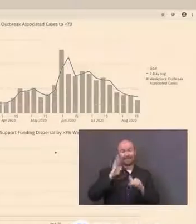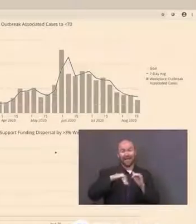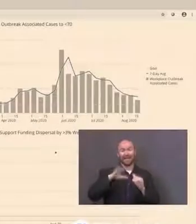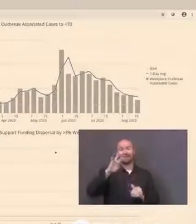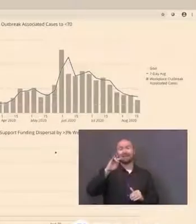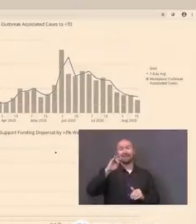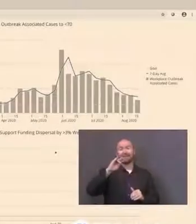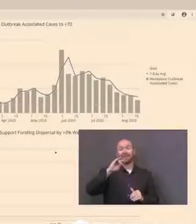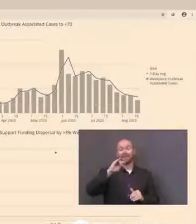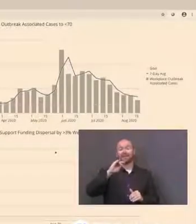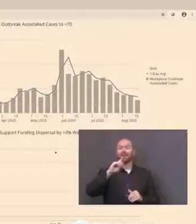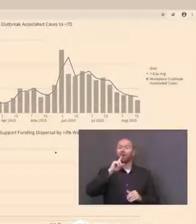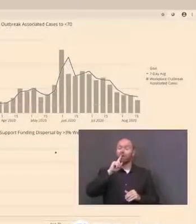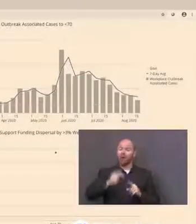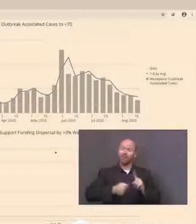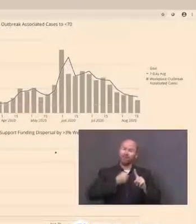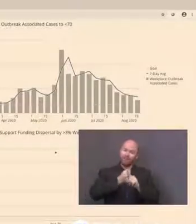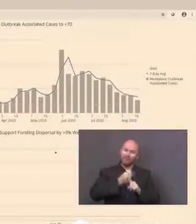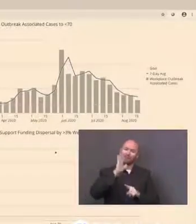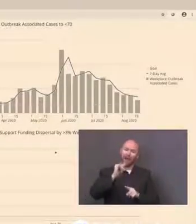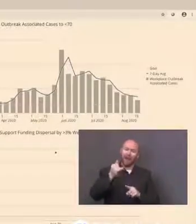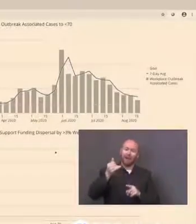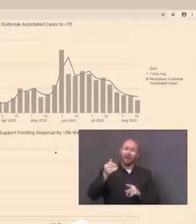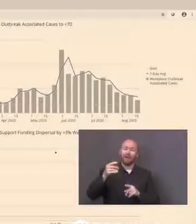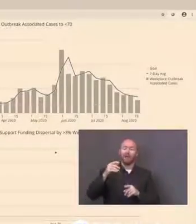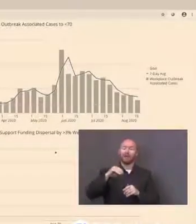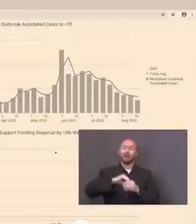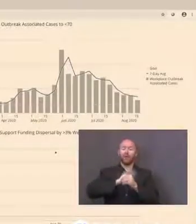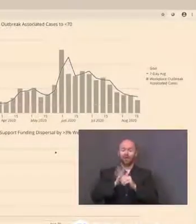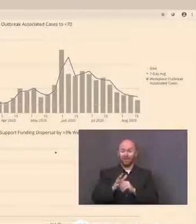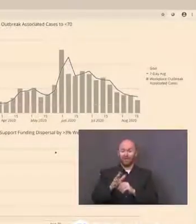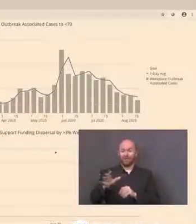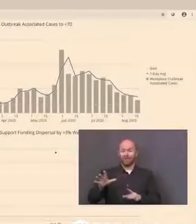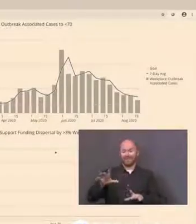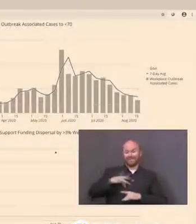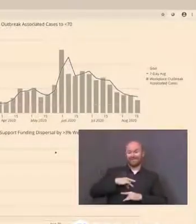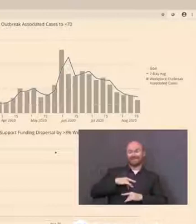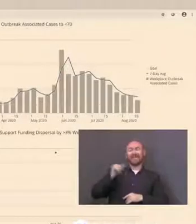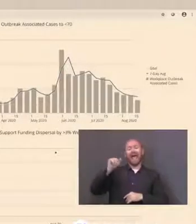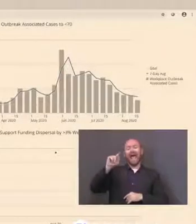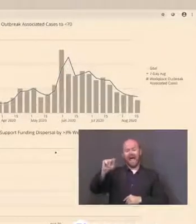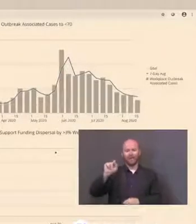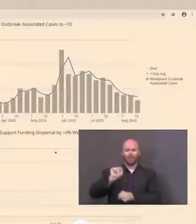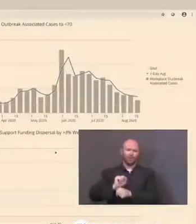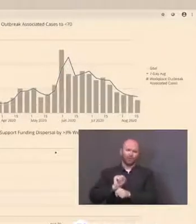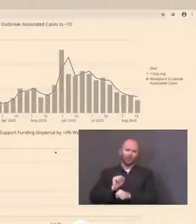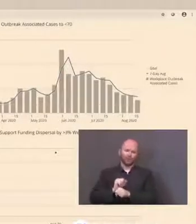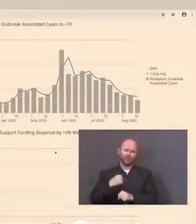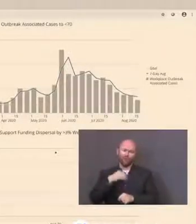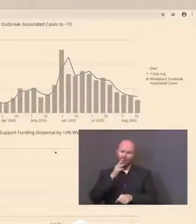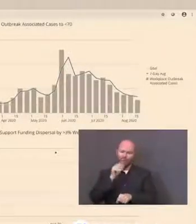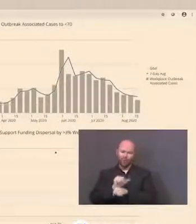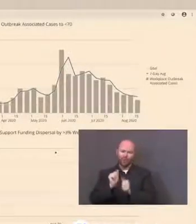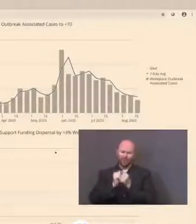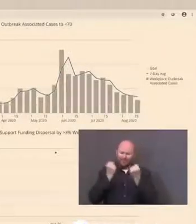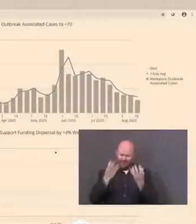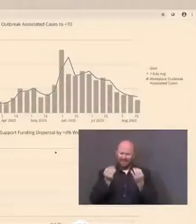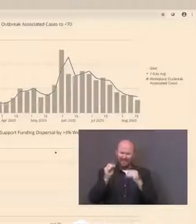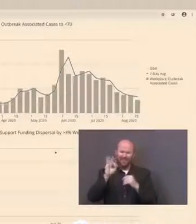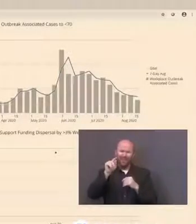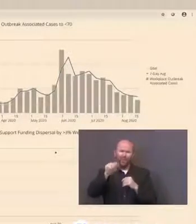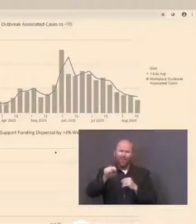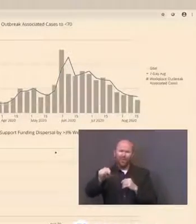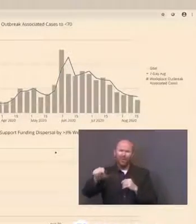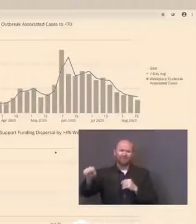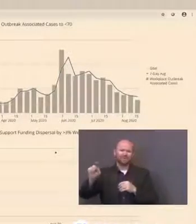be targeting specific industries, those that have seen the highest rates of infection. We'll be working directly with industry